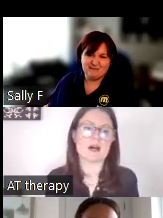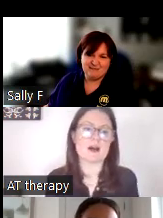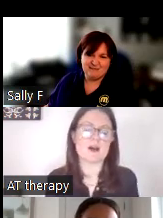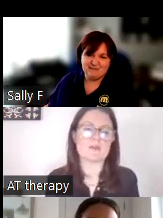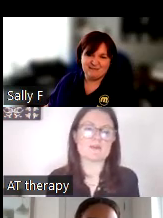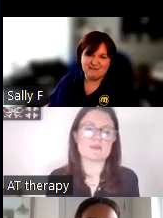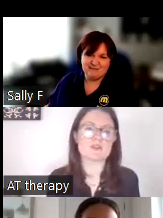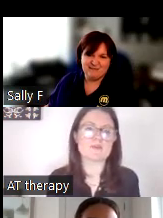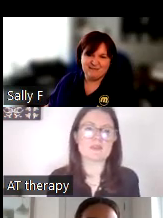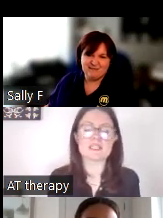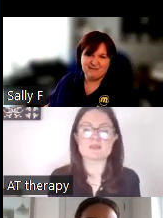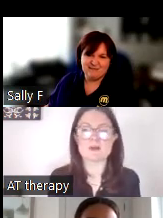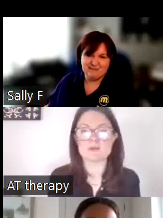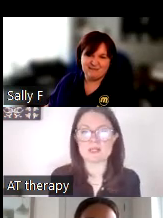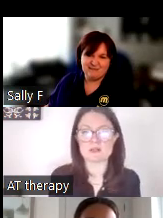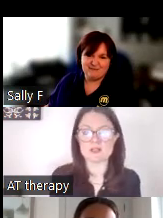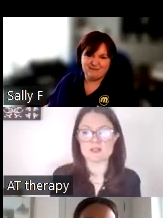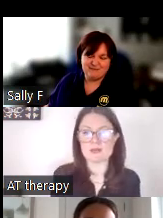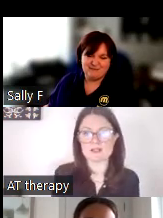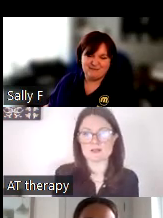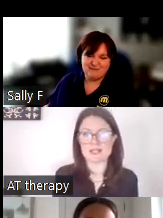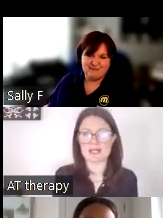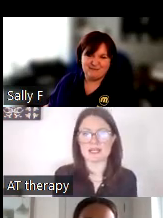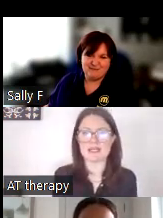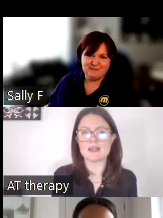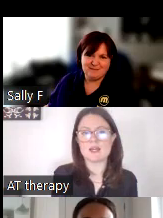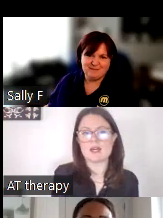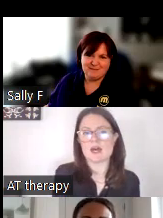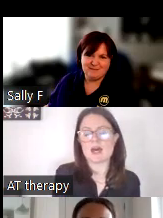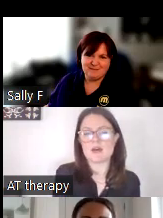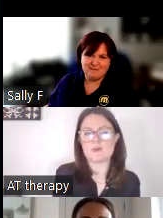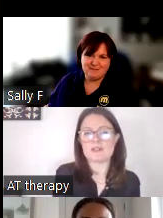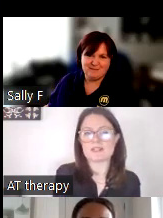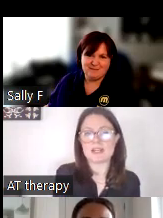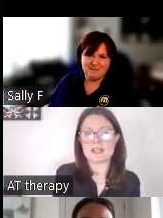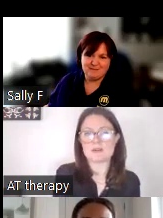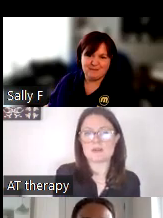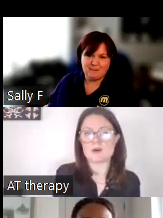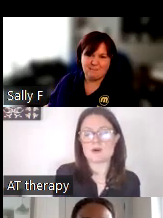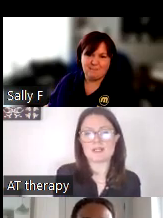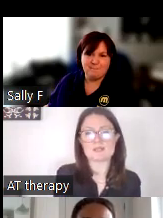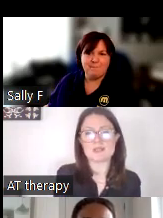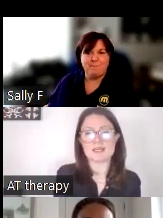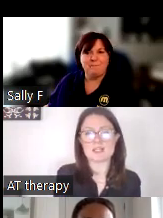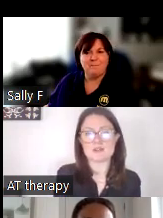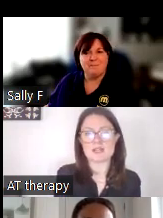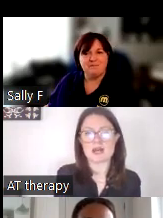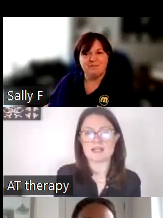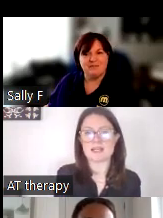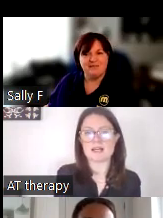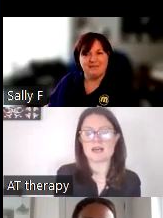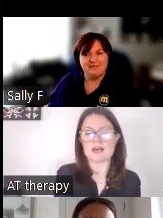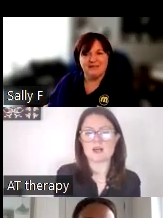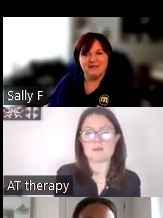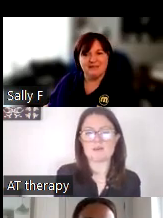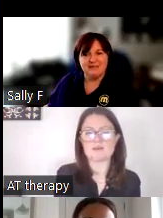do, just some things to remember when you're using Makaton signing. When you're signing, you always speak as you